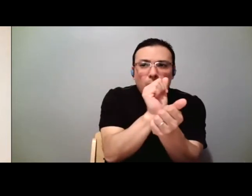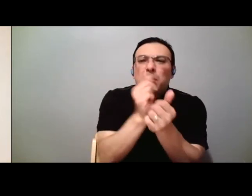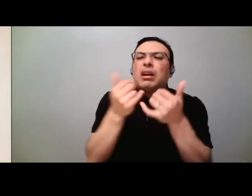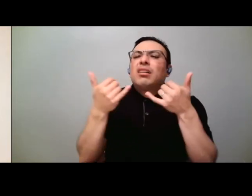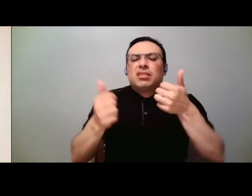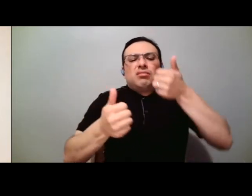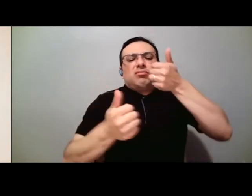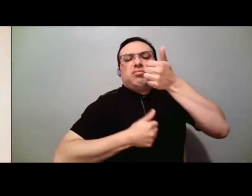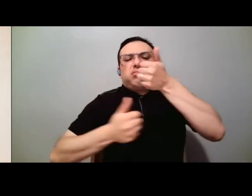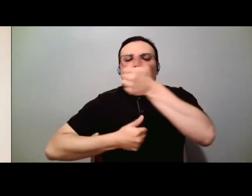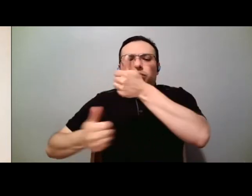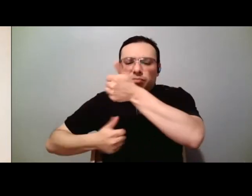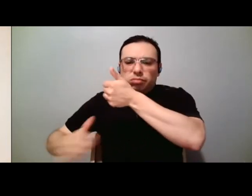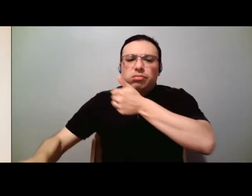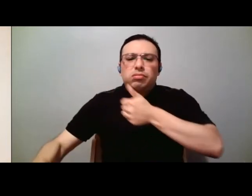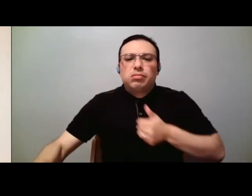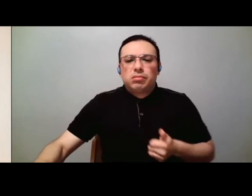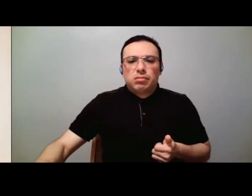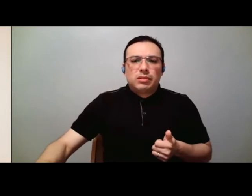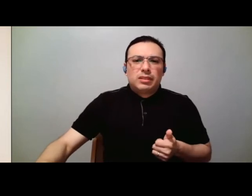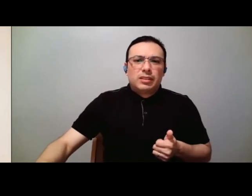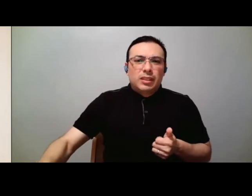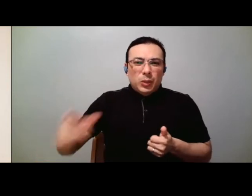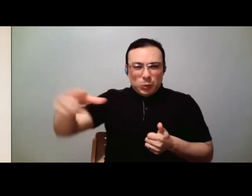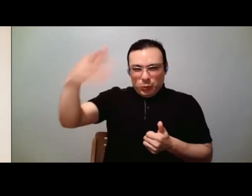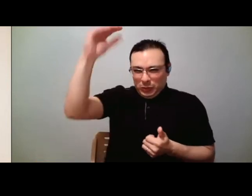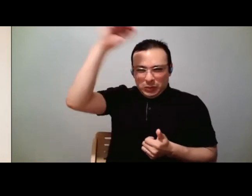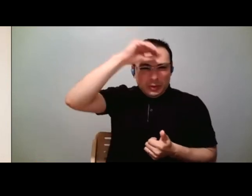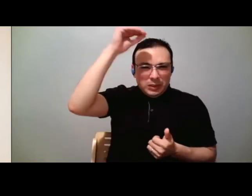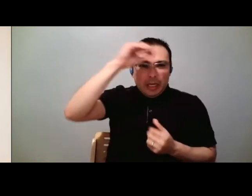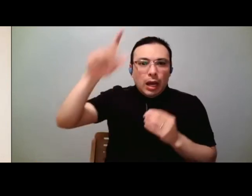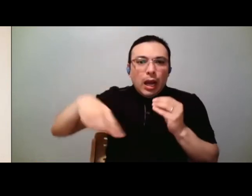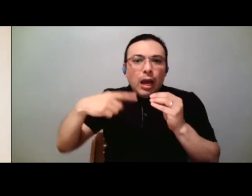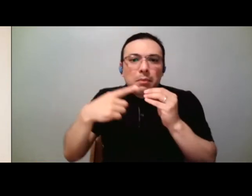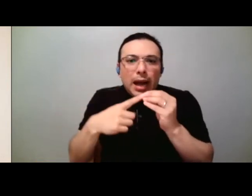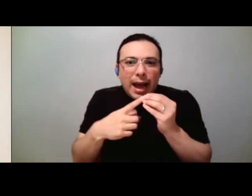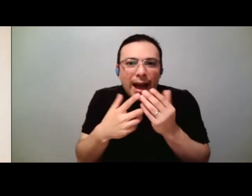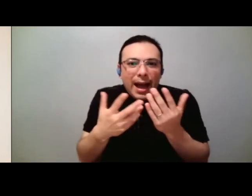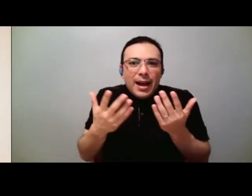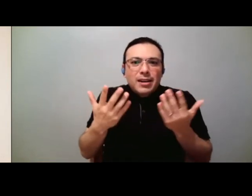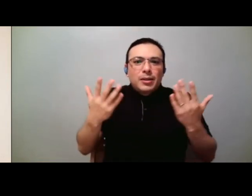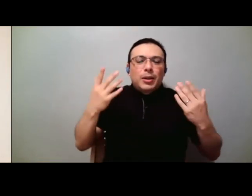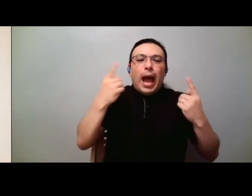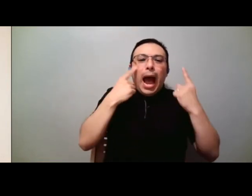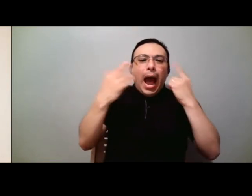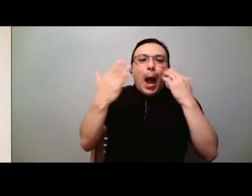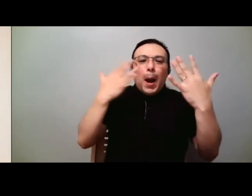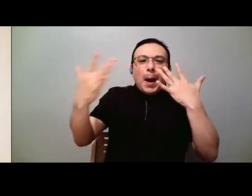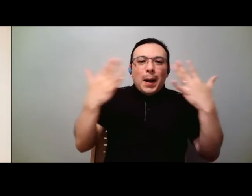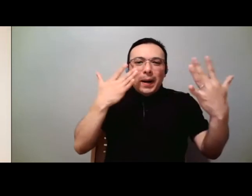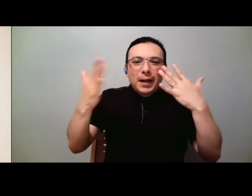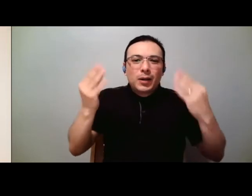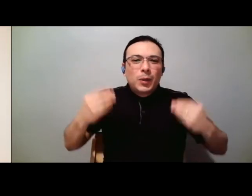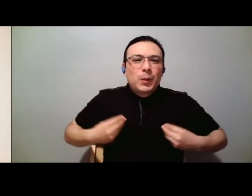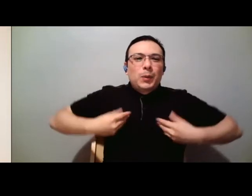What you know about eyes flecked with sprinkles of joy. Teared, missing the small kisses falling on my neck